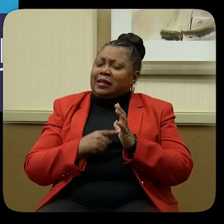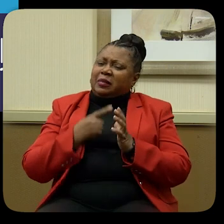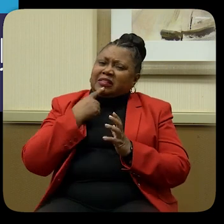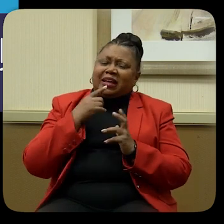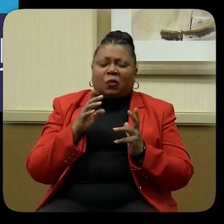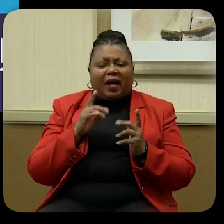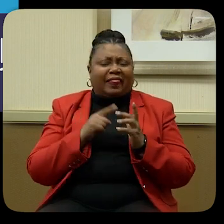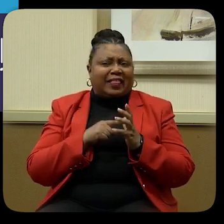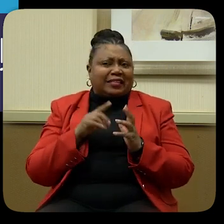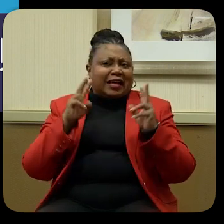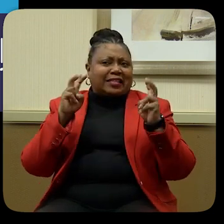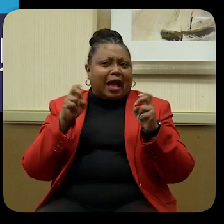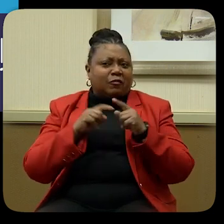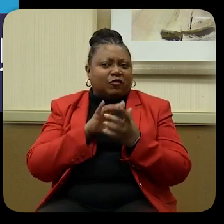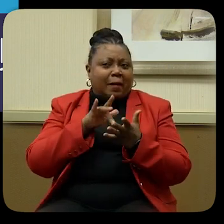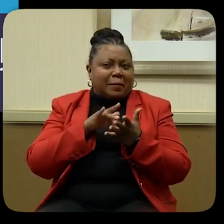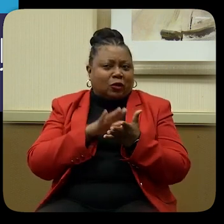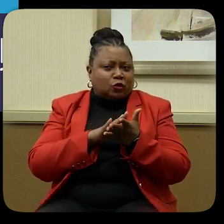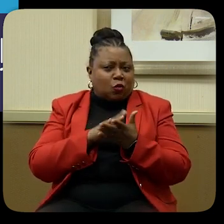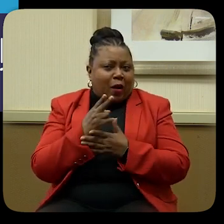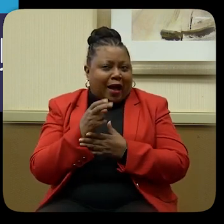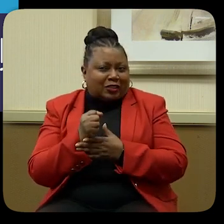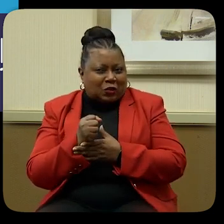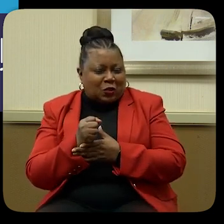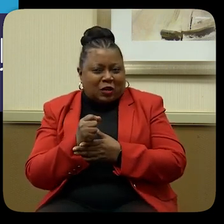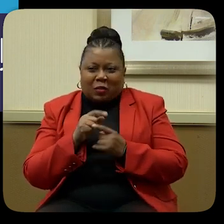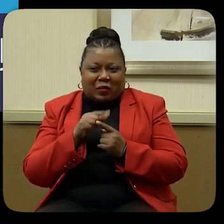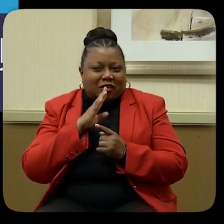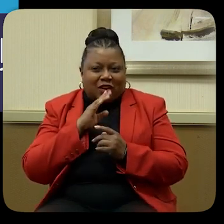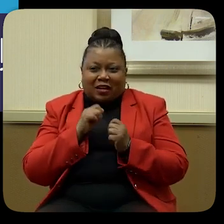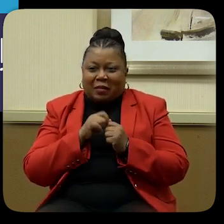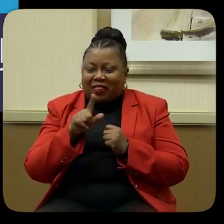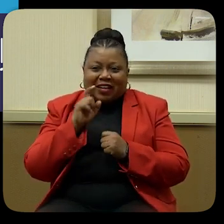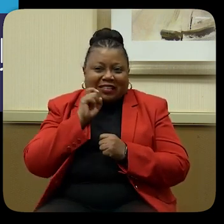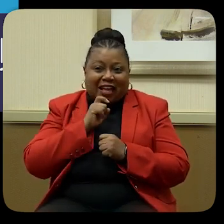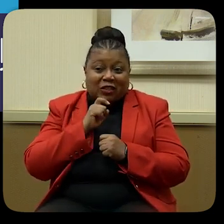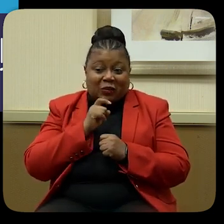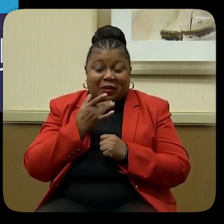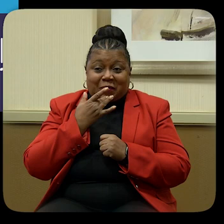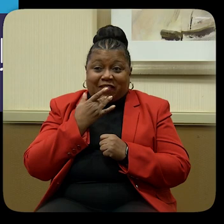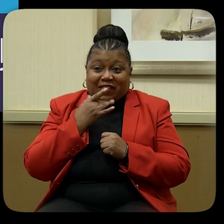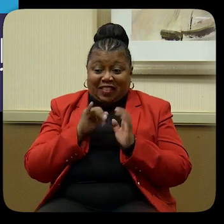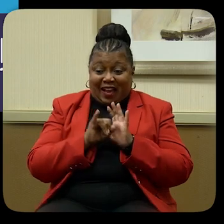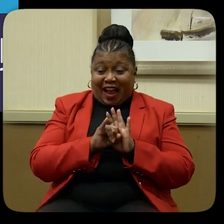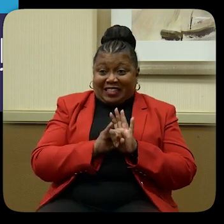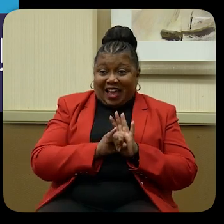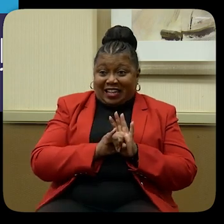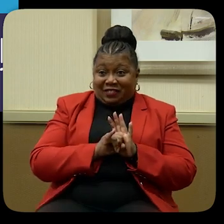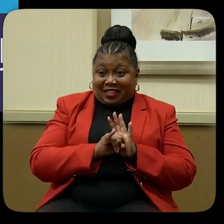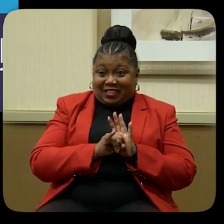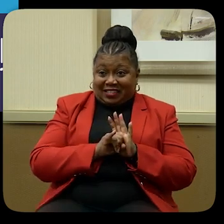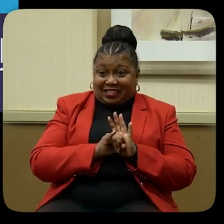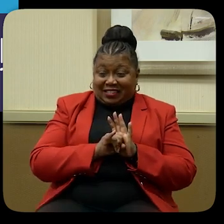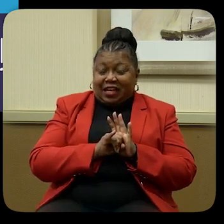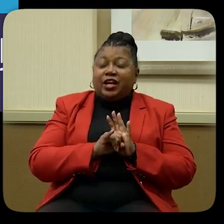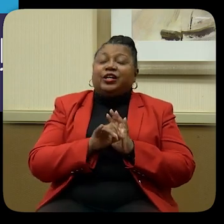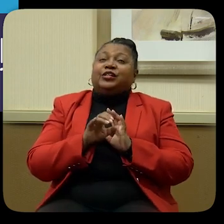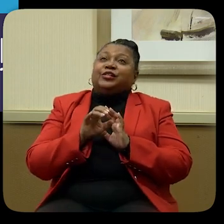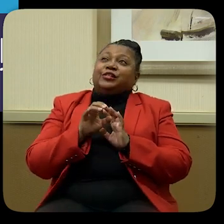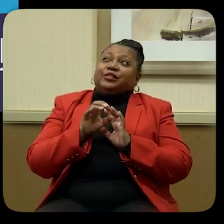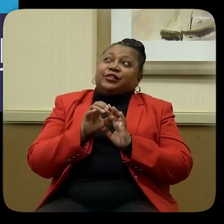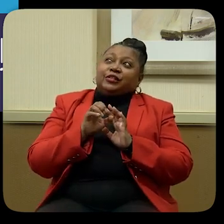well, this topic is for middle school or high school, but we're not talking about their sexuality, it's their identity, right? And